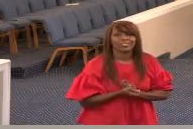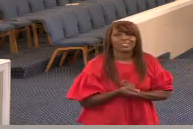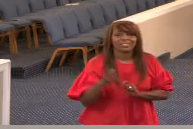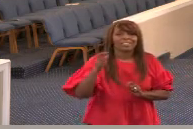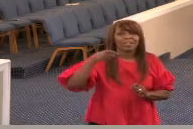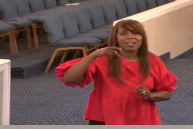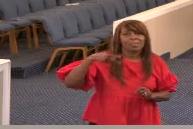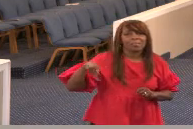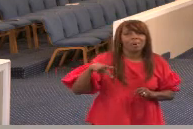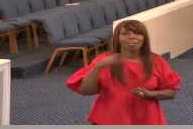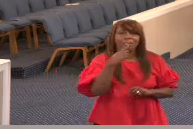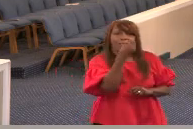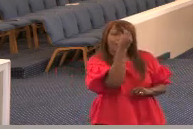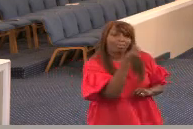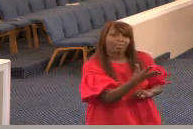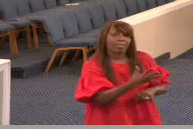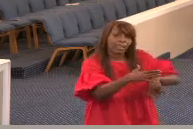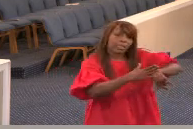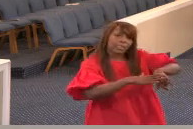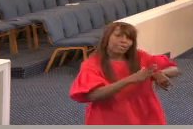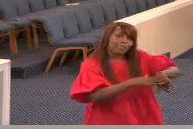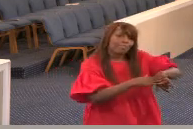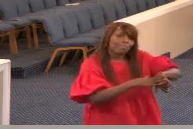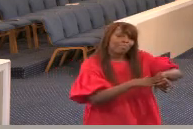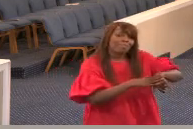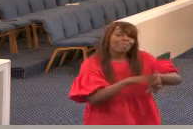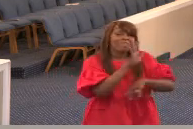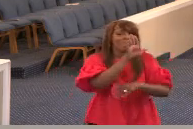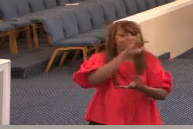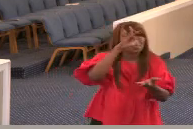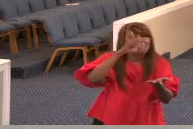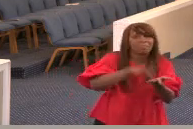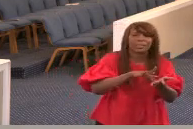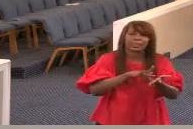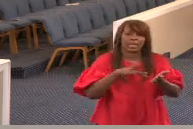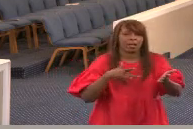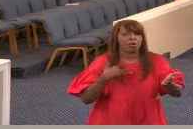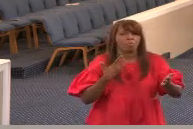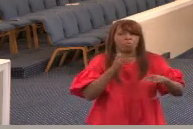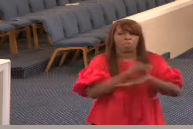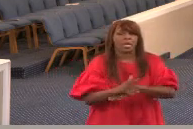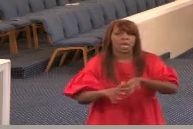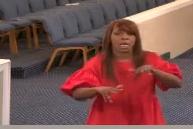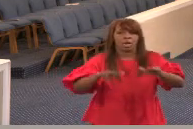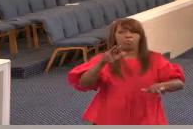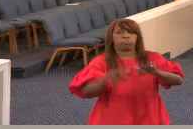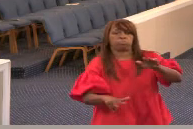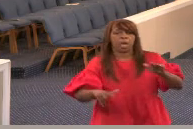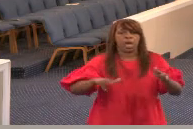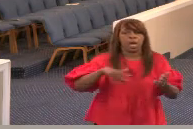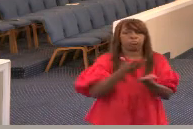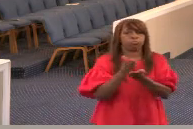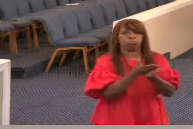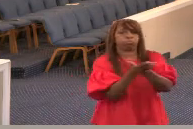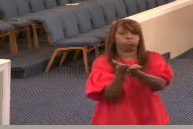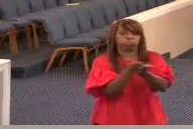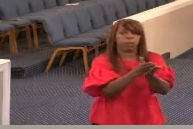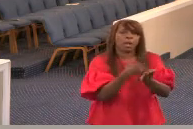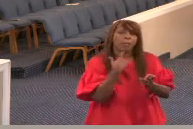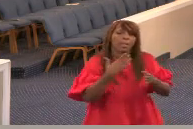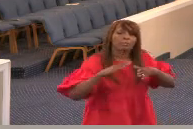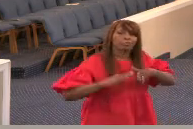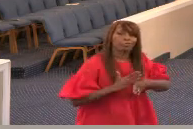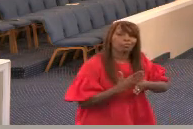Paul, speaking to them, in the midst of being tossed to and fro, Paul sharing words of